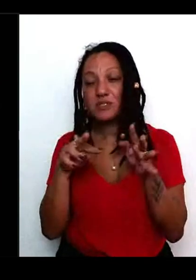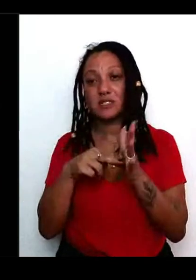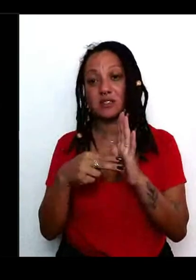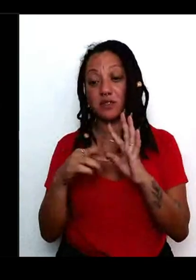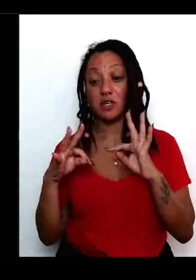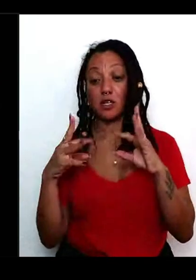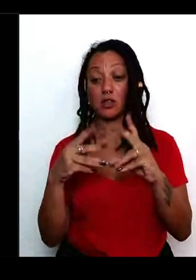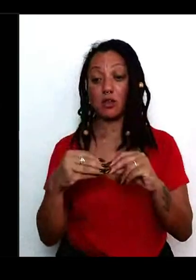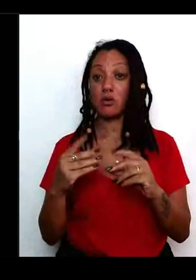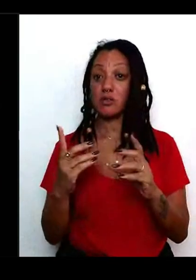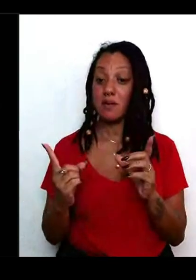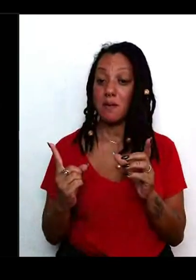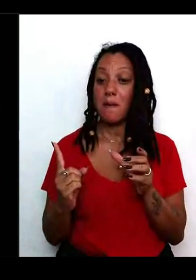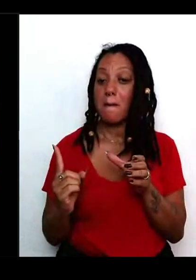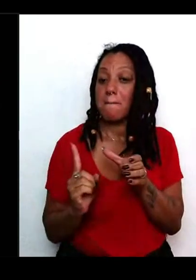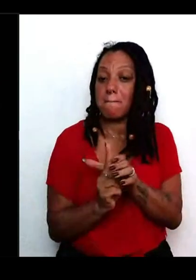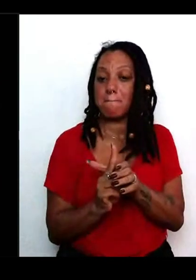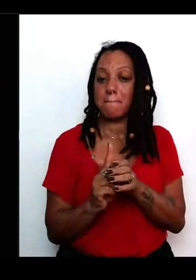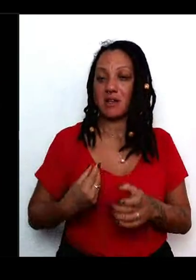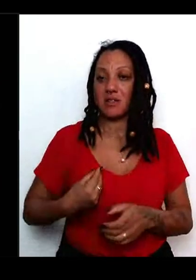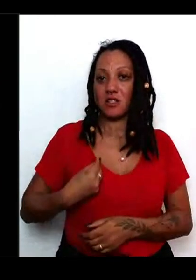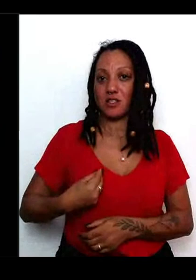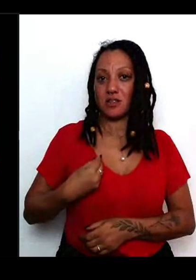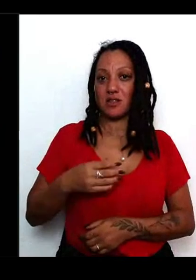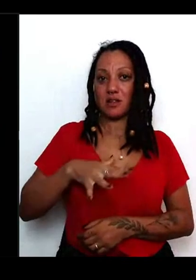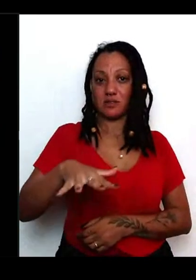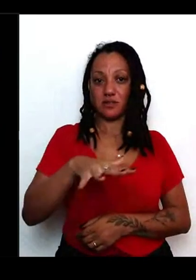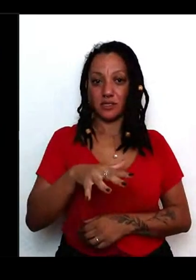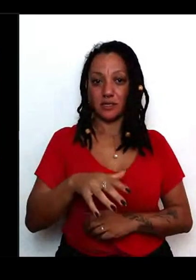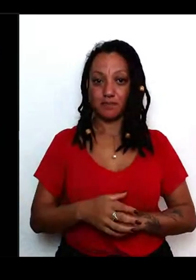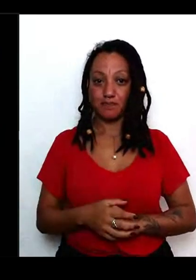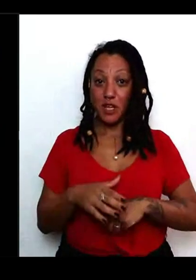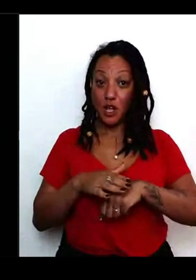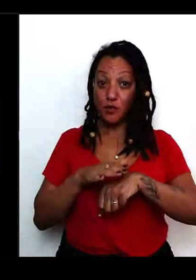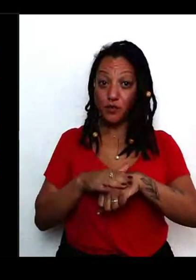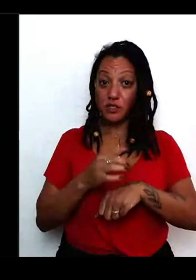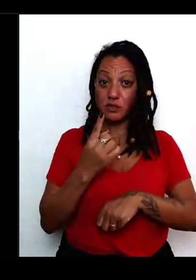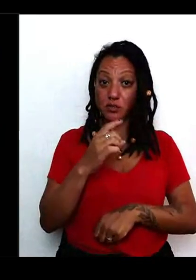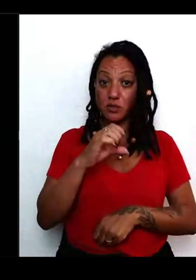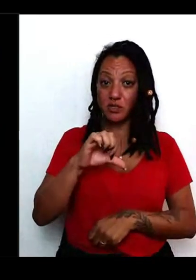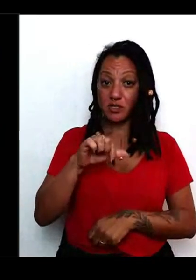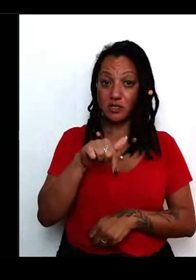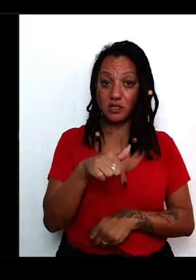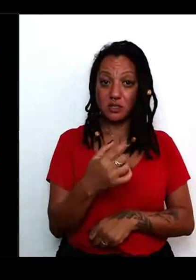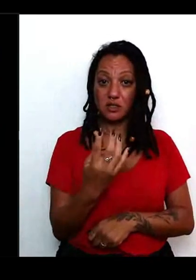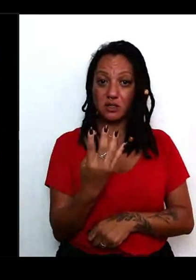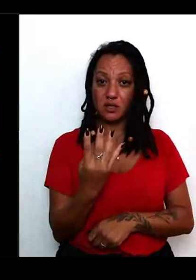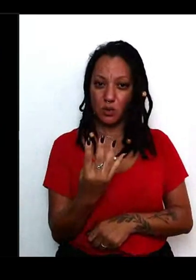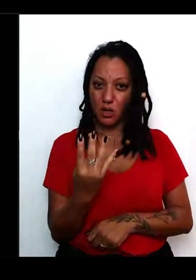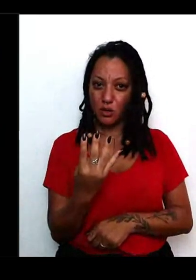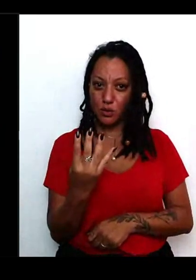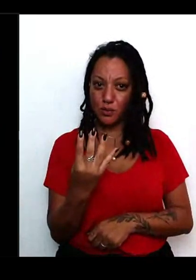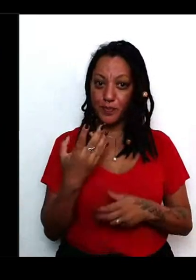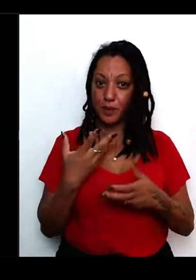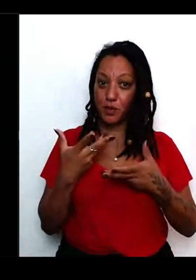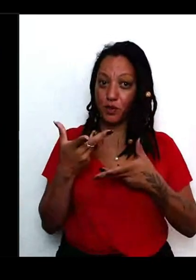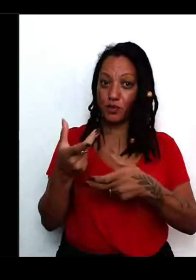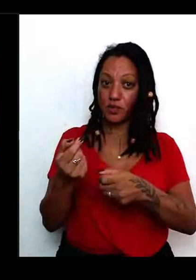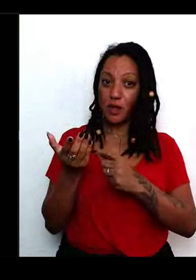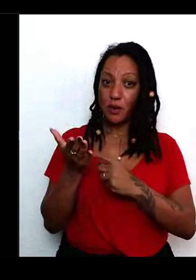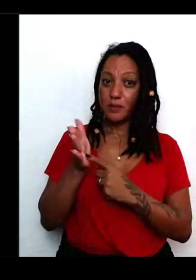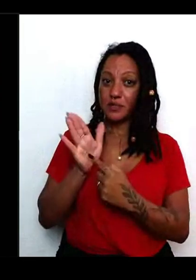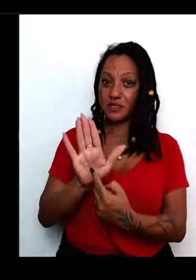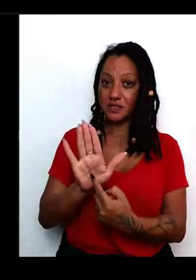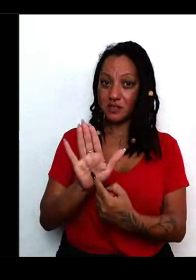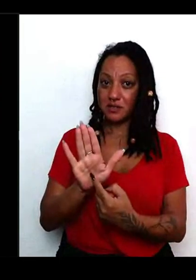in 1974 I was invited to present a piece on the shore of Lake for merit in